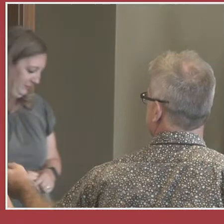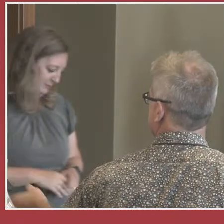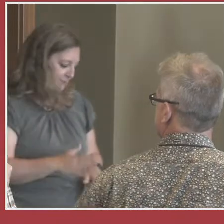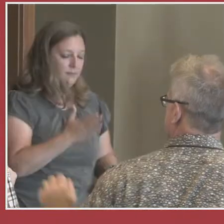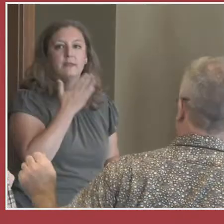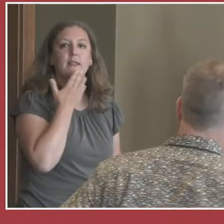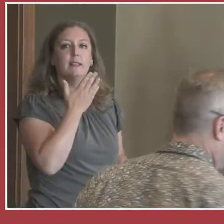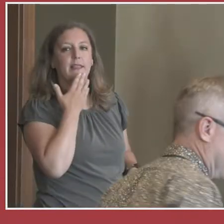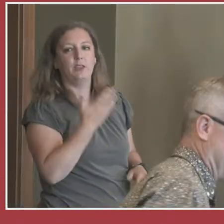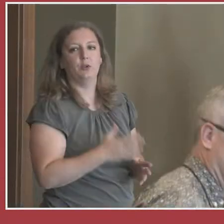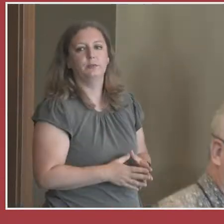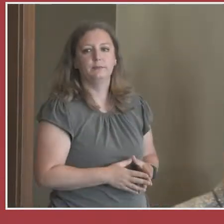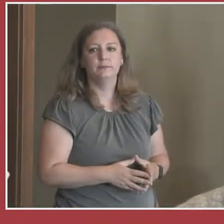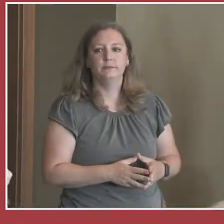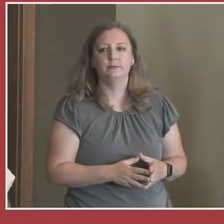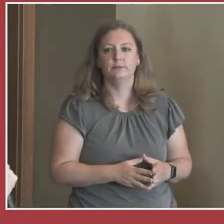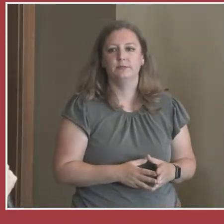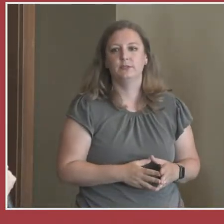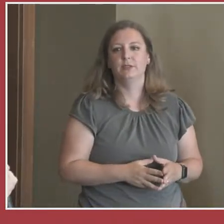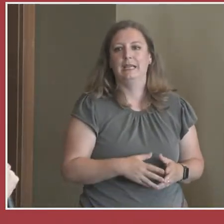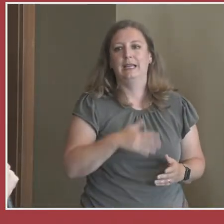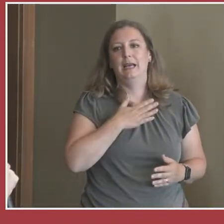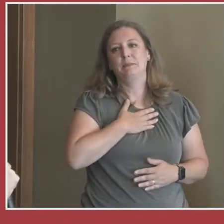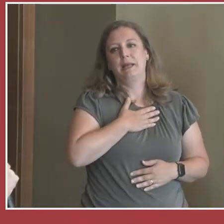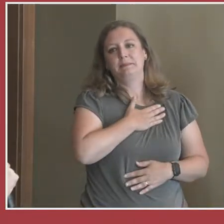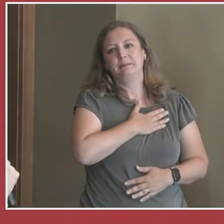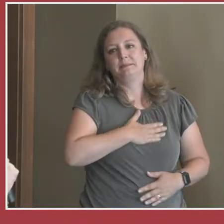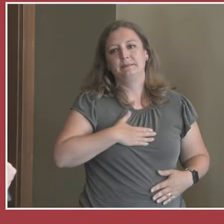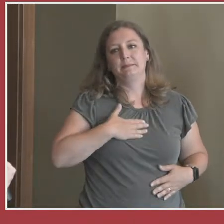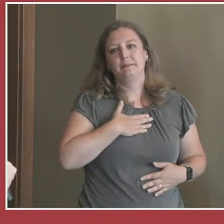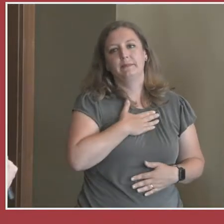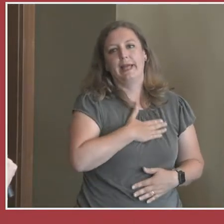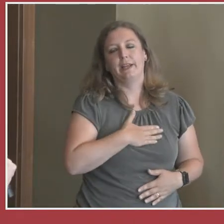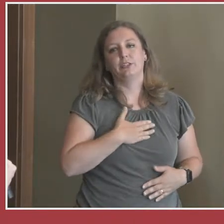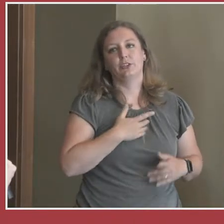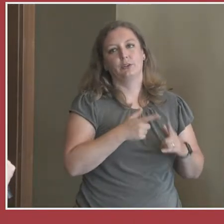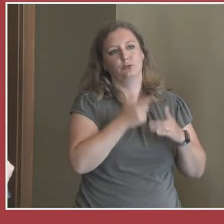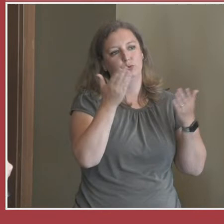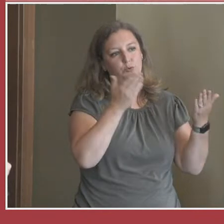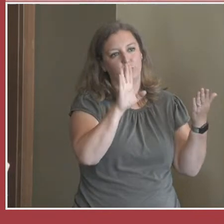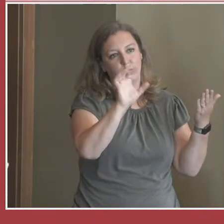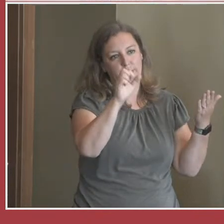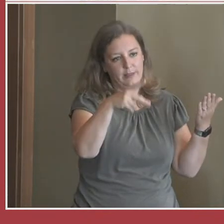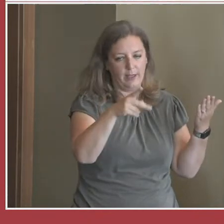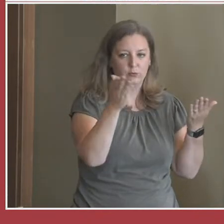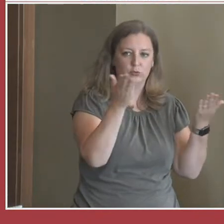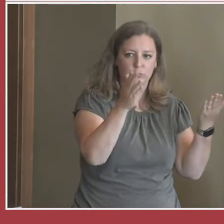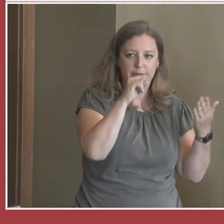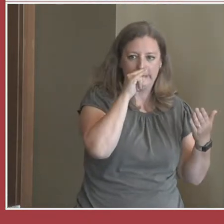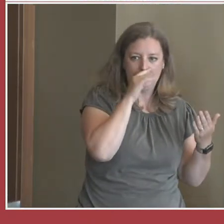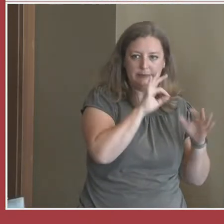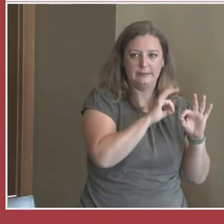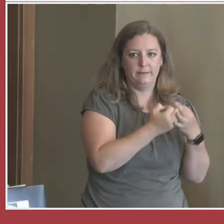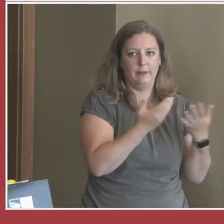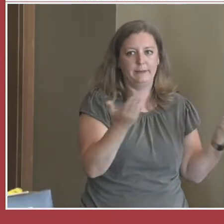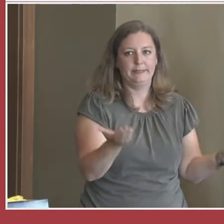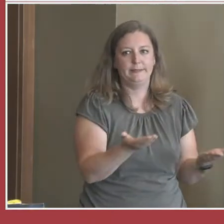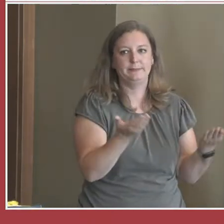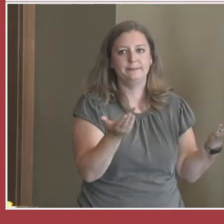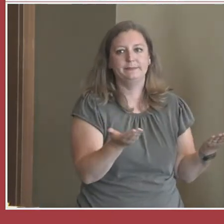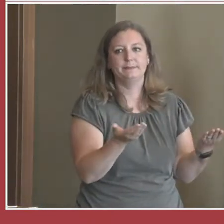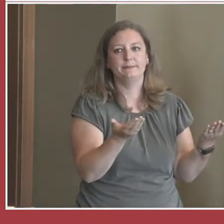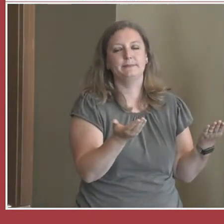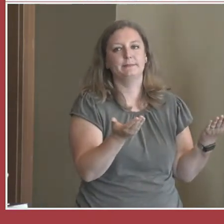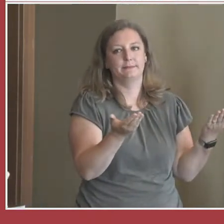Thank you. It's just been my pleasure to serve Ben Lapine and serve all the kids and families here. And, you